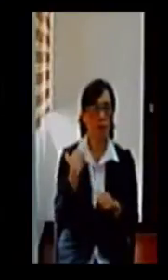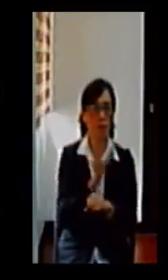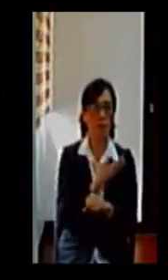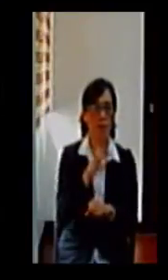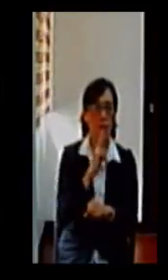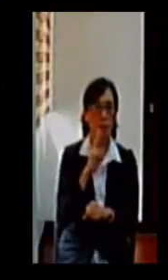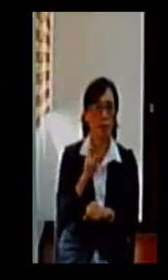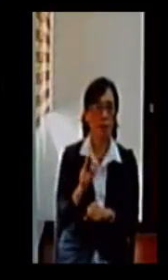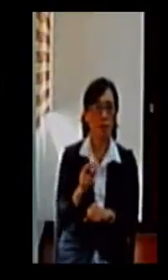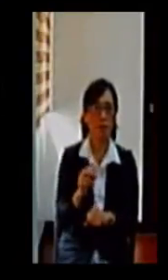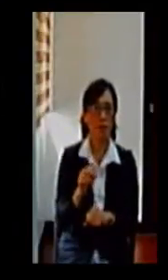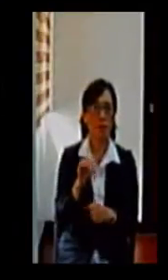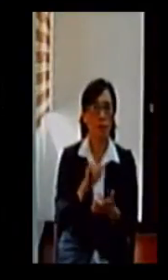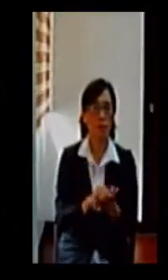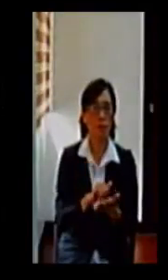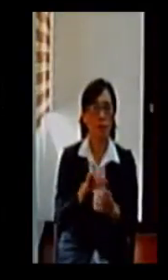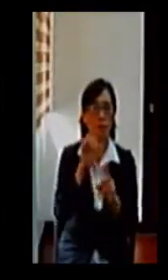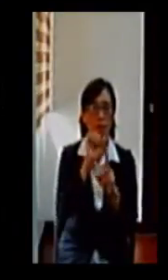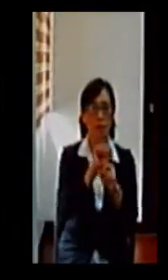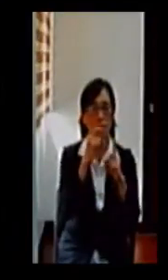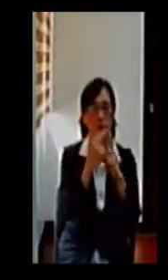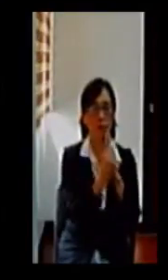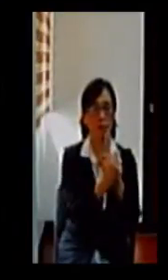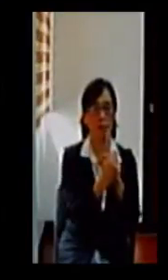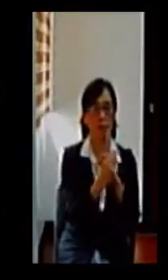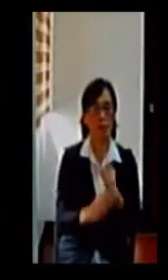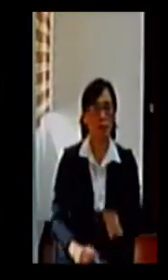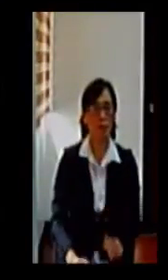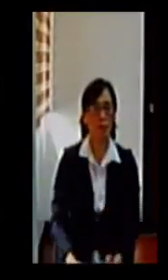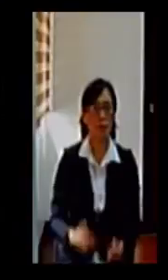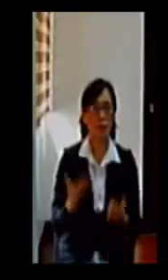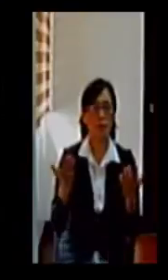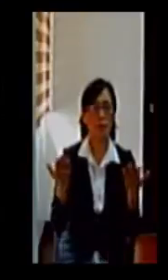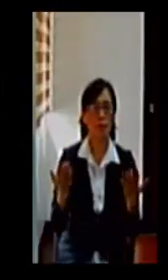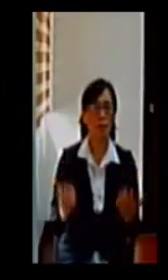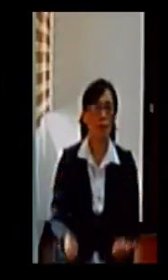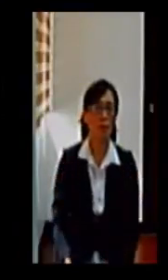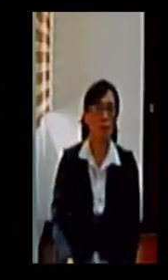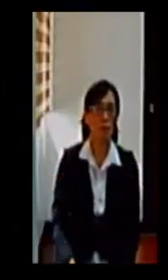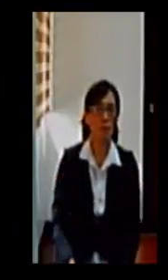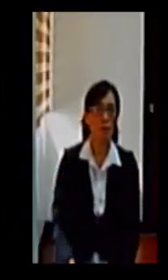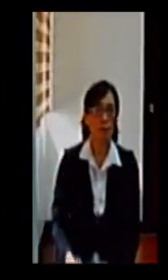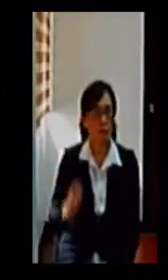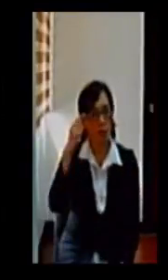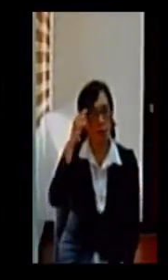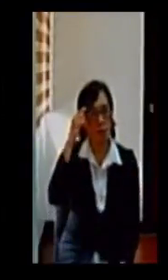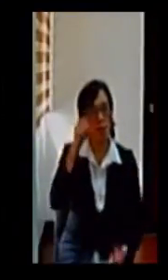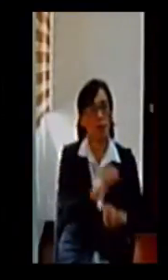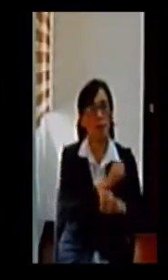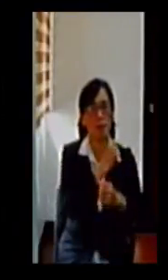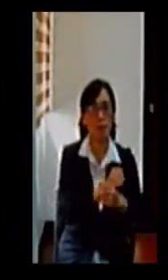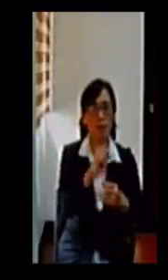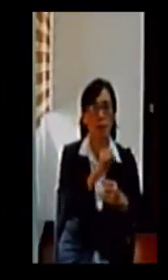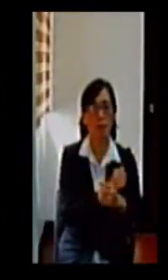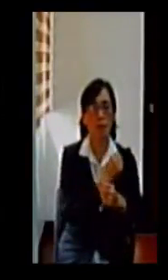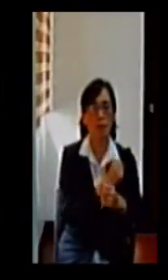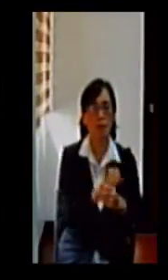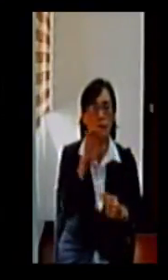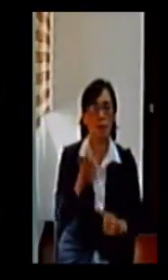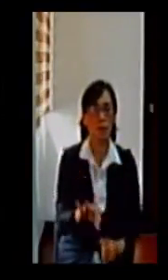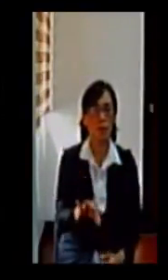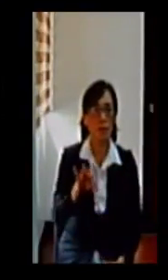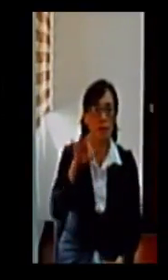in that sort of situation where, you know, I think the song goes like, we found love